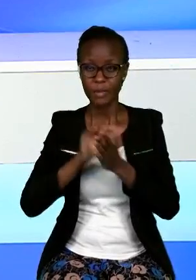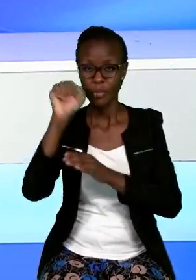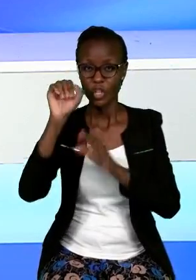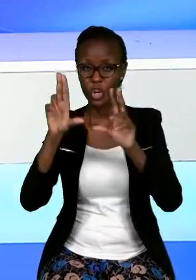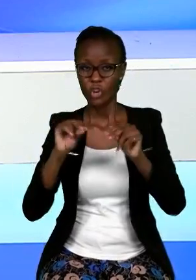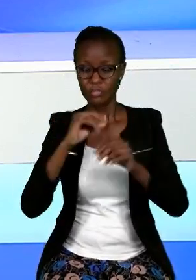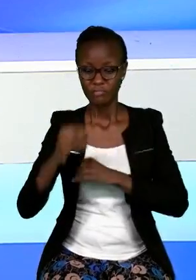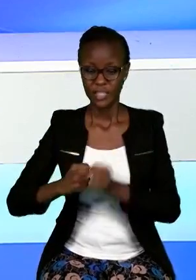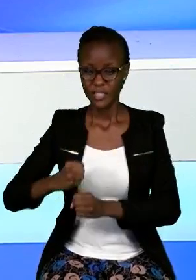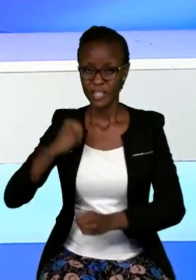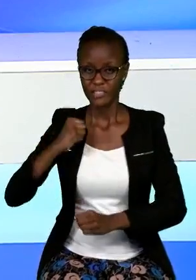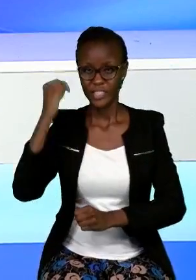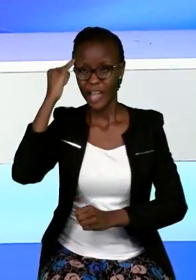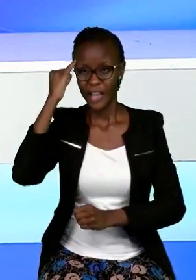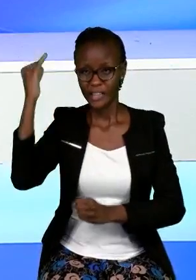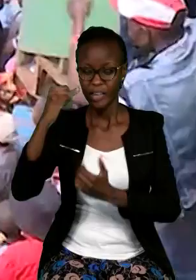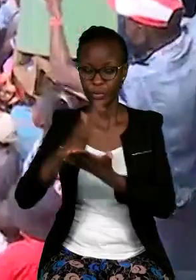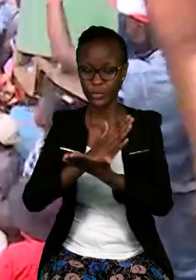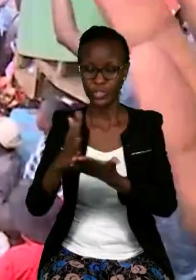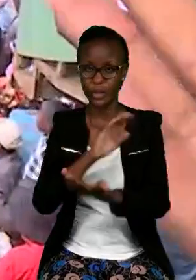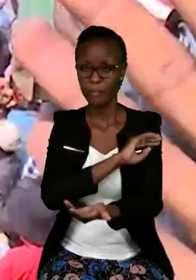sharing. Flora Lemuki now reports.